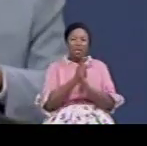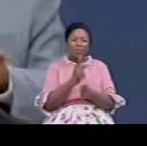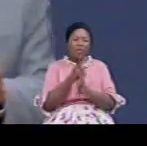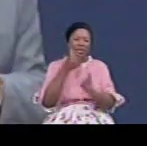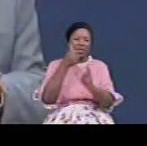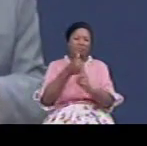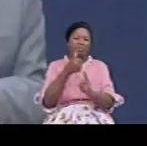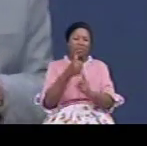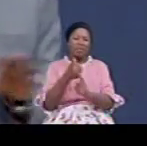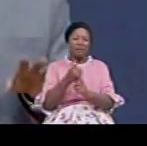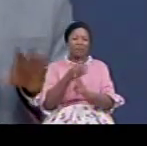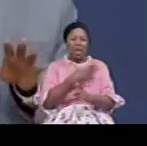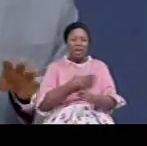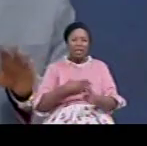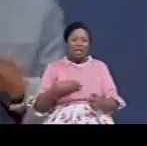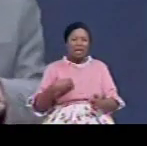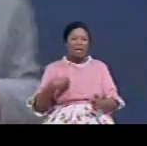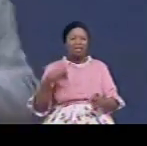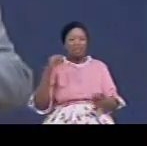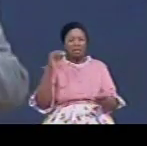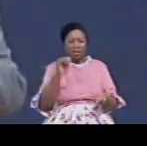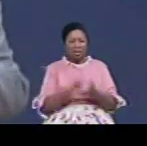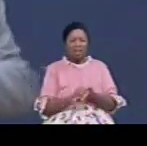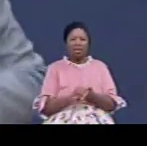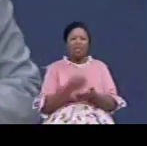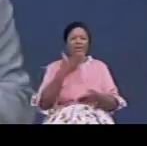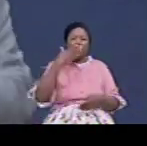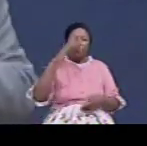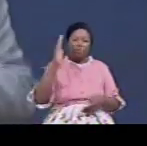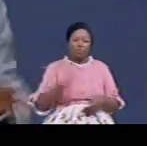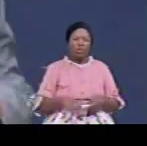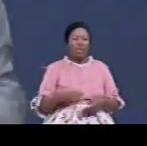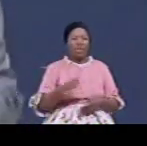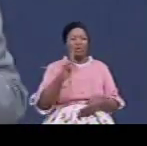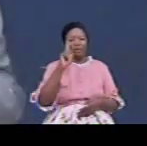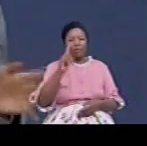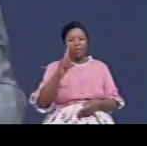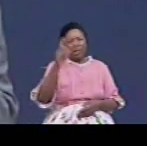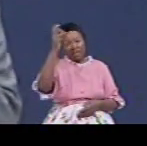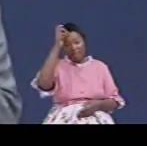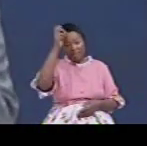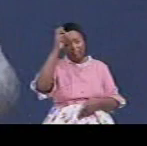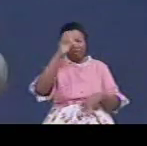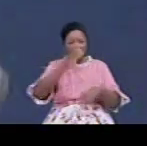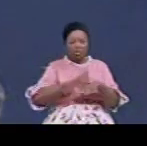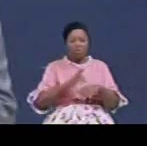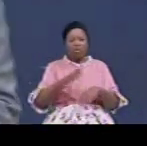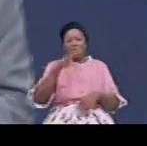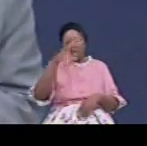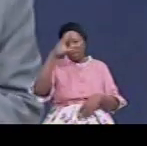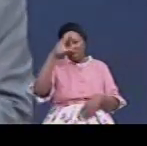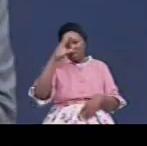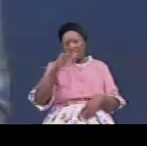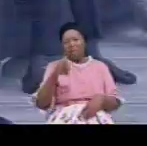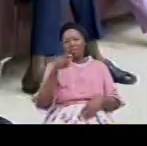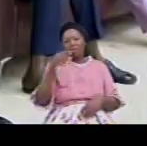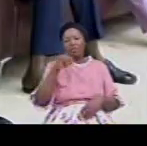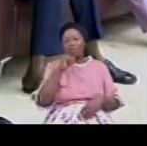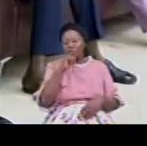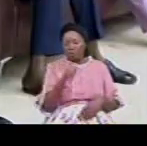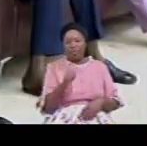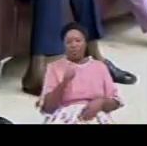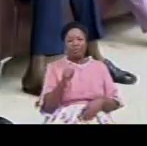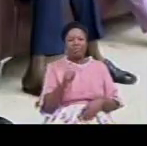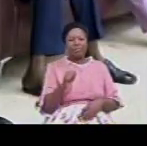himself, that wicked one toucheth him not. Look at verse 19.